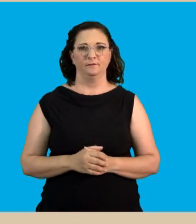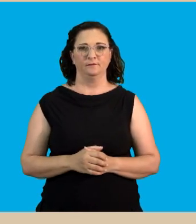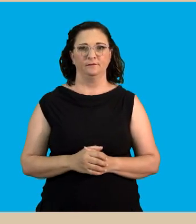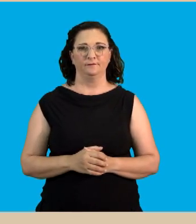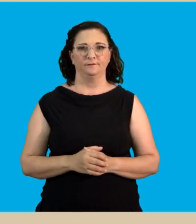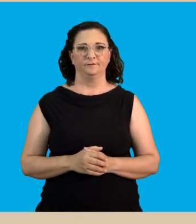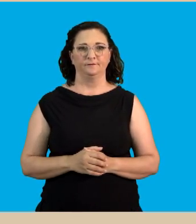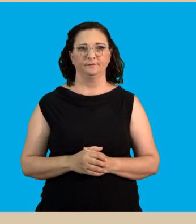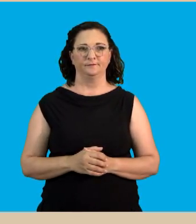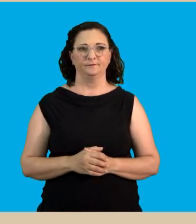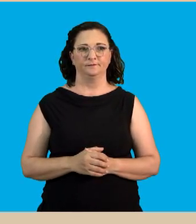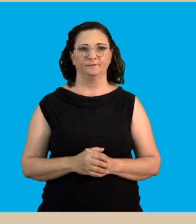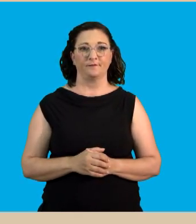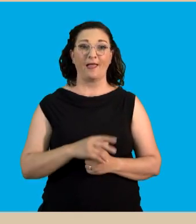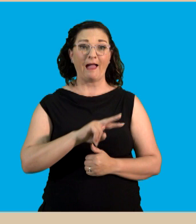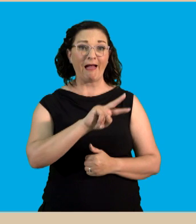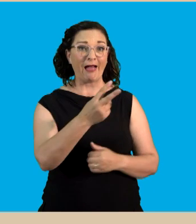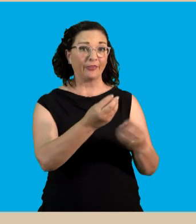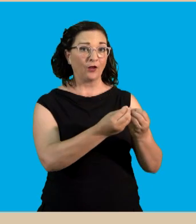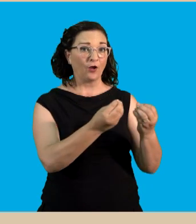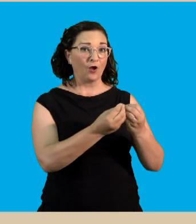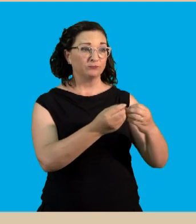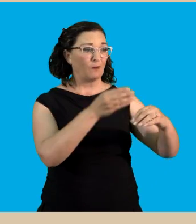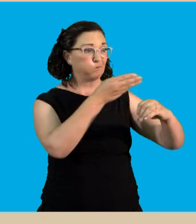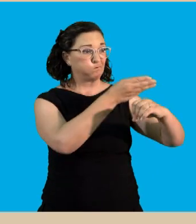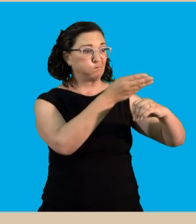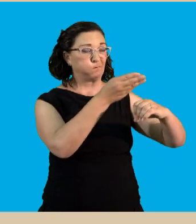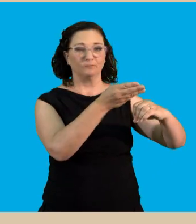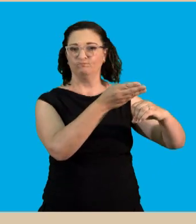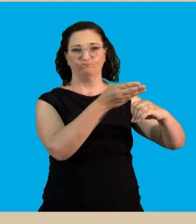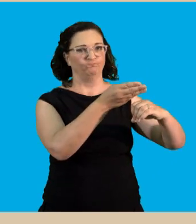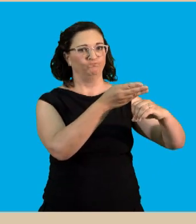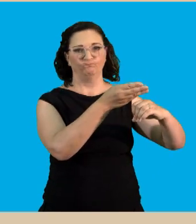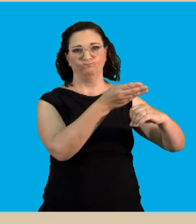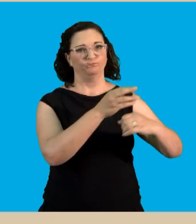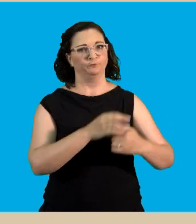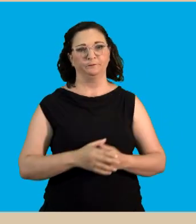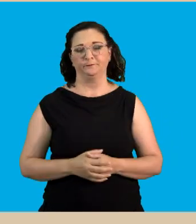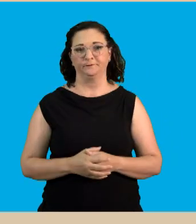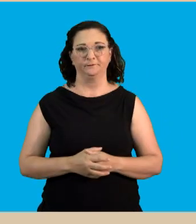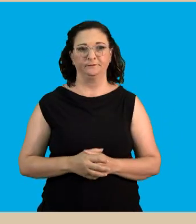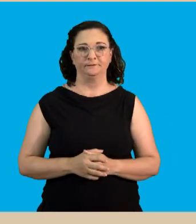clear of other objects. All